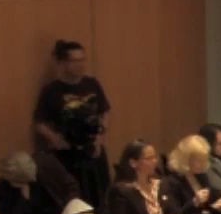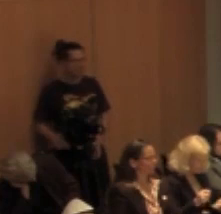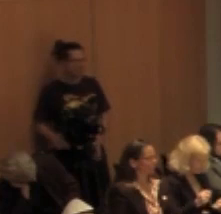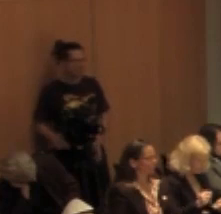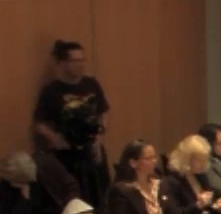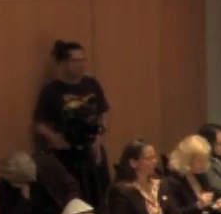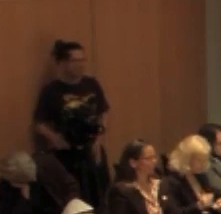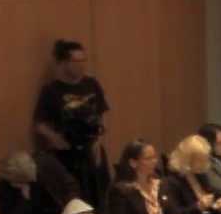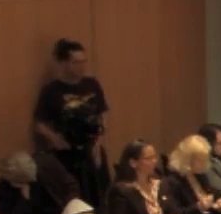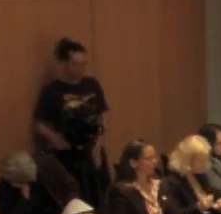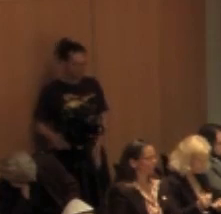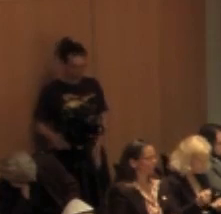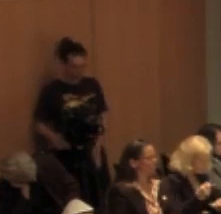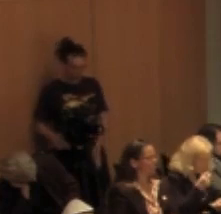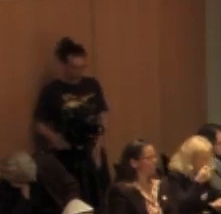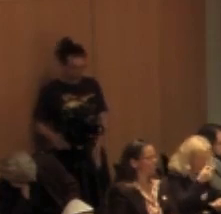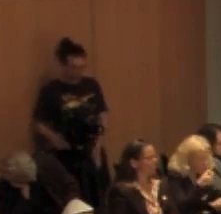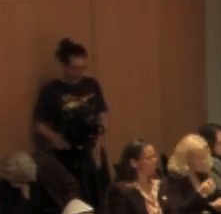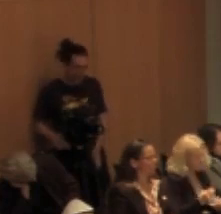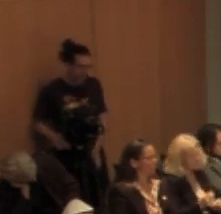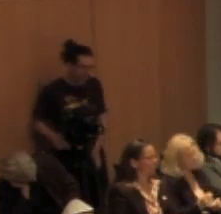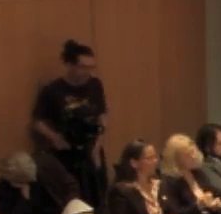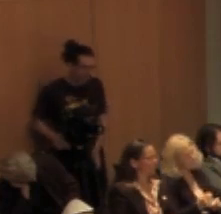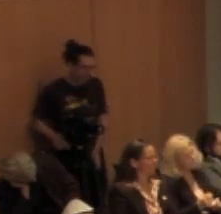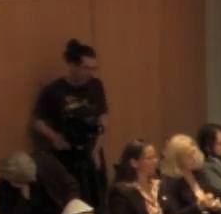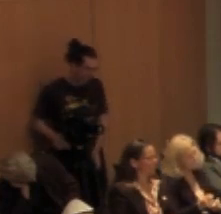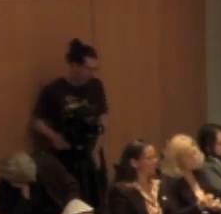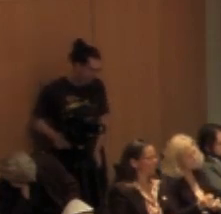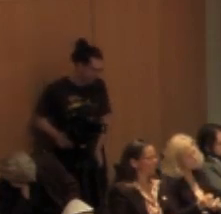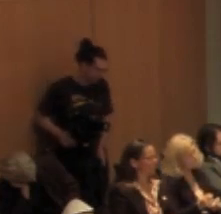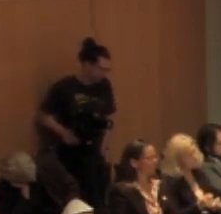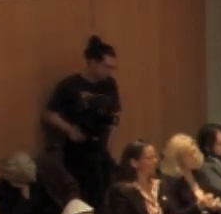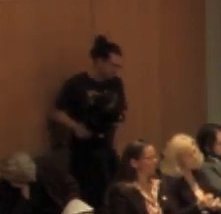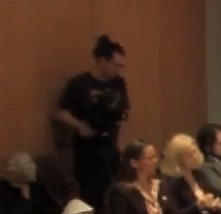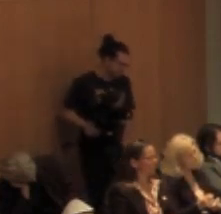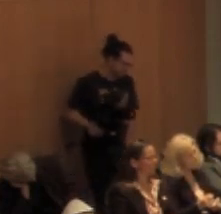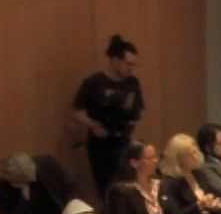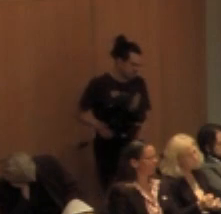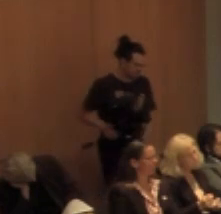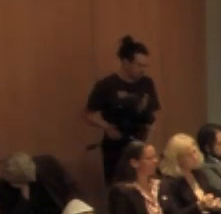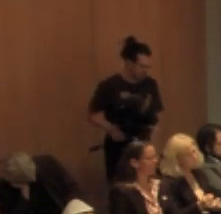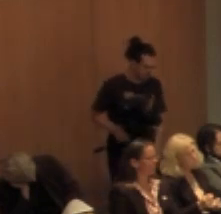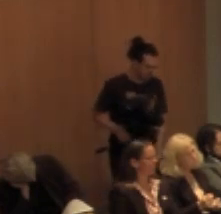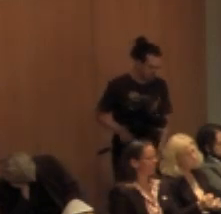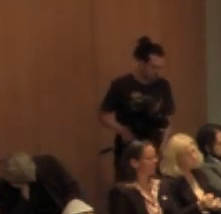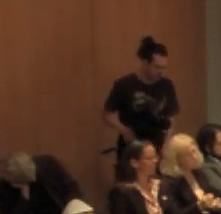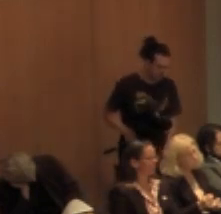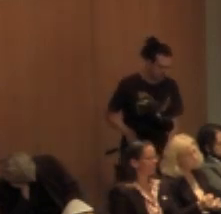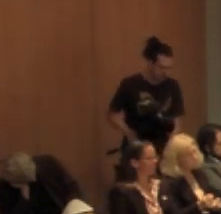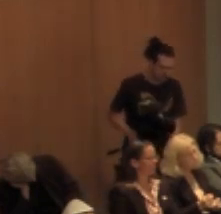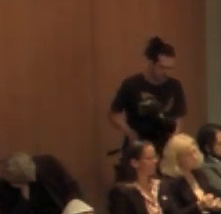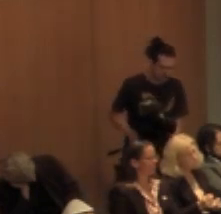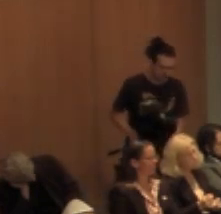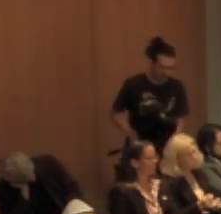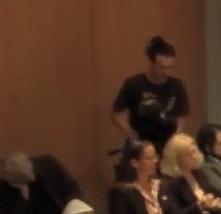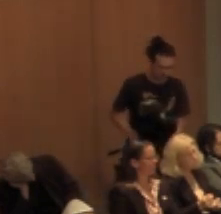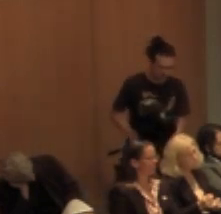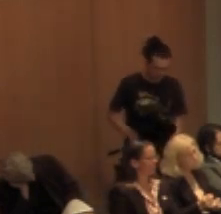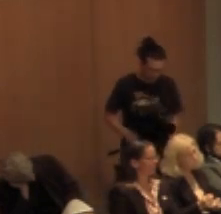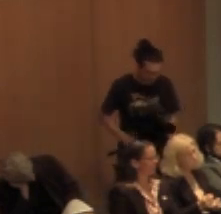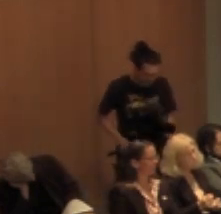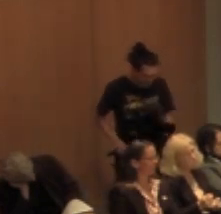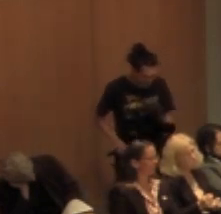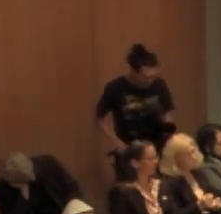to do new American translation is because the yeah the British translation had taken lot of them out but when you read it in N it's